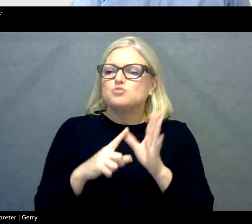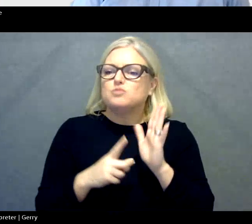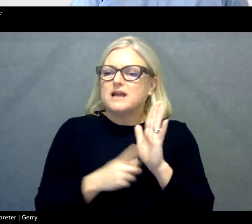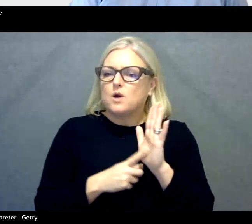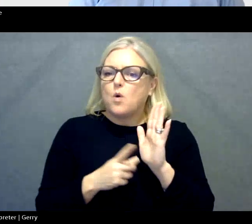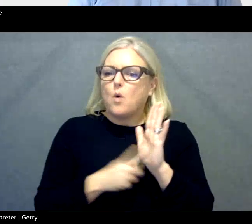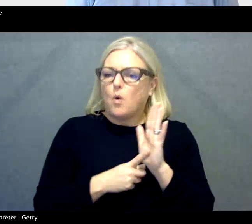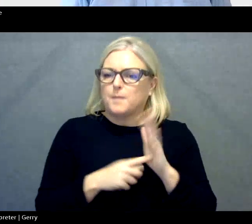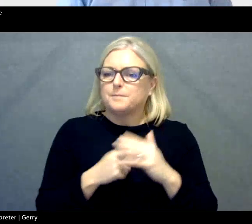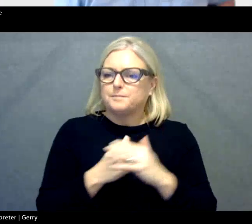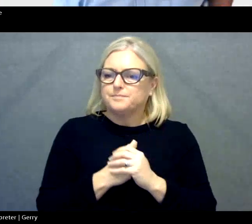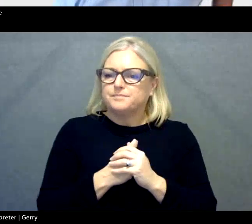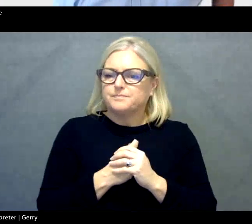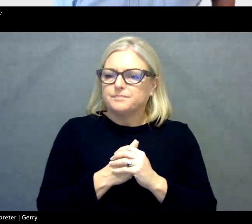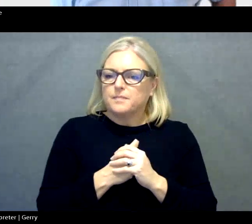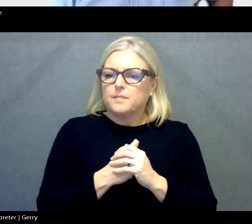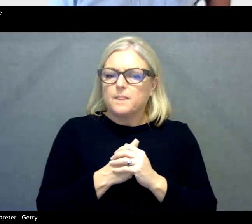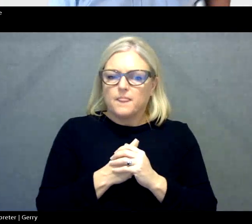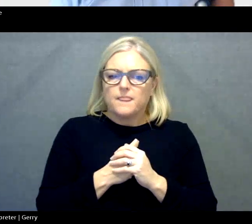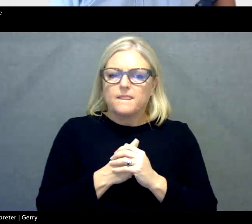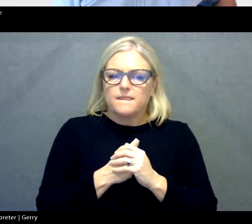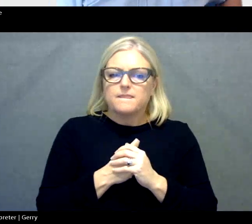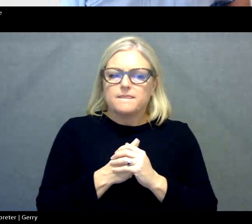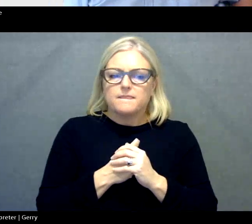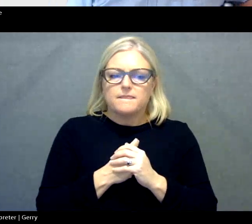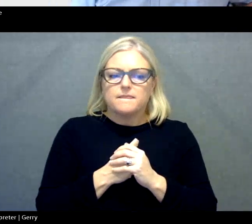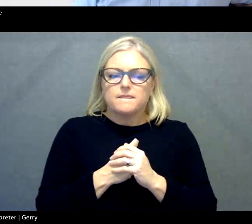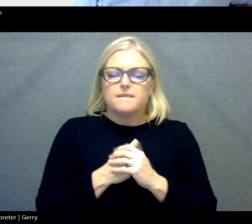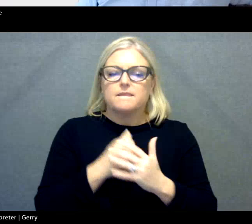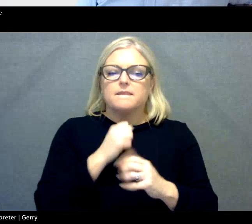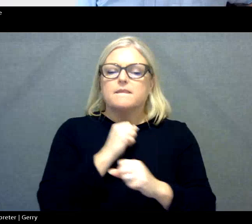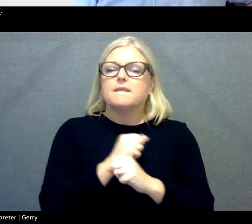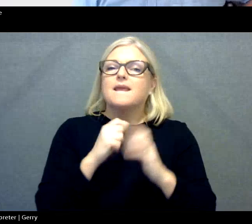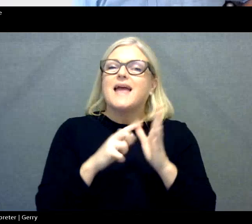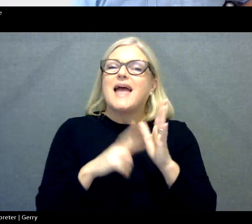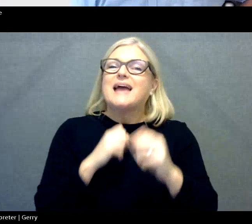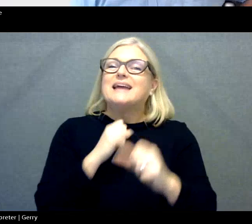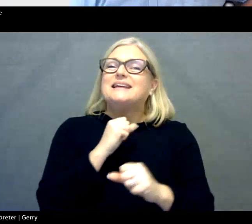I think we in the current standard version, we